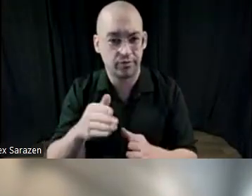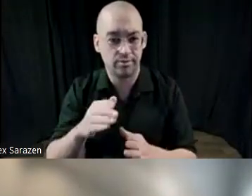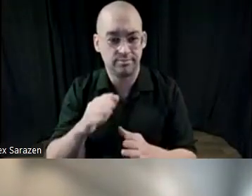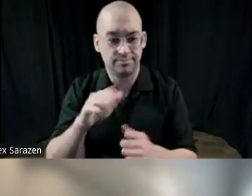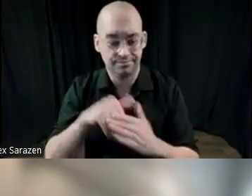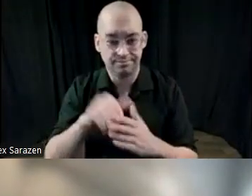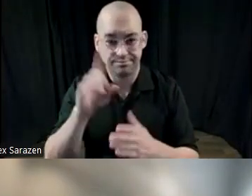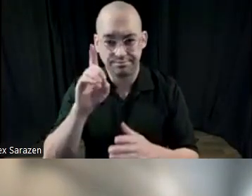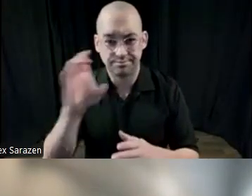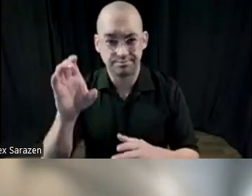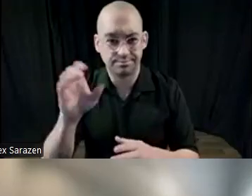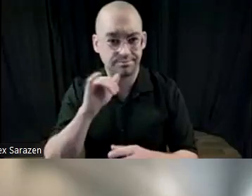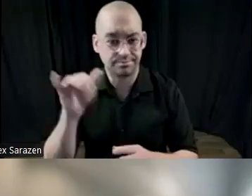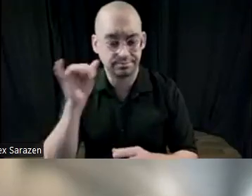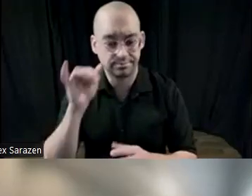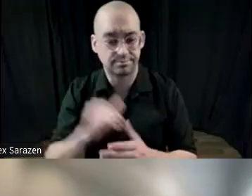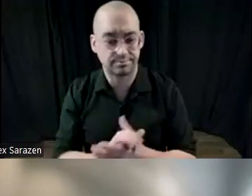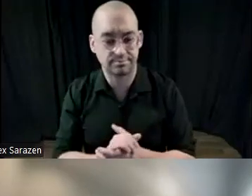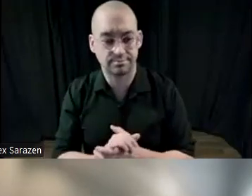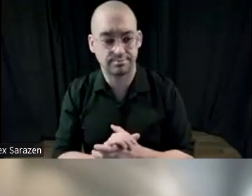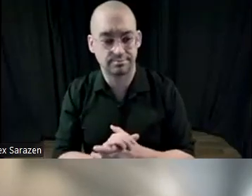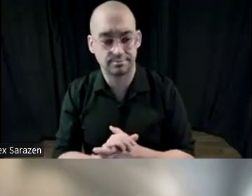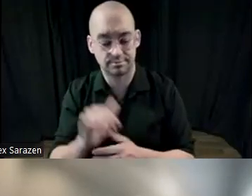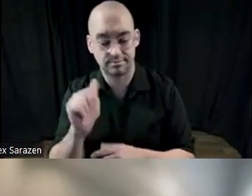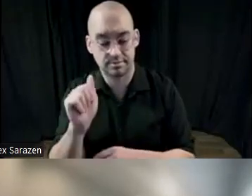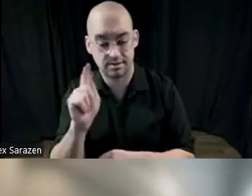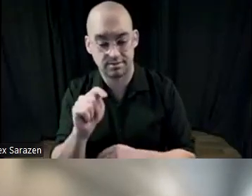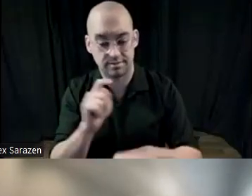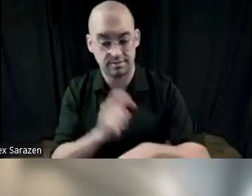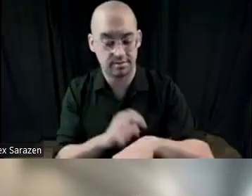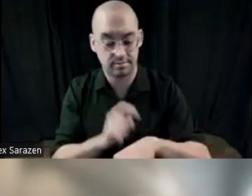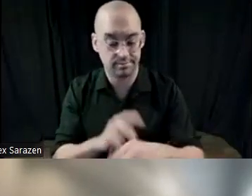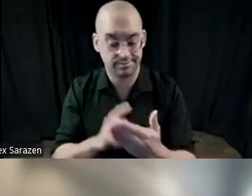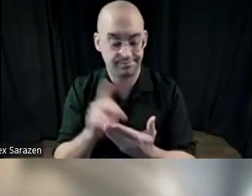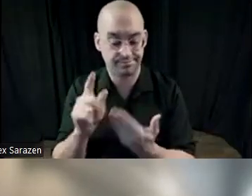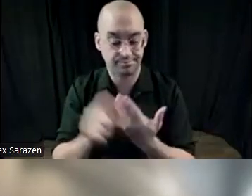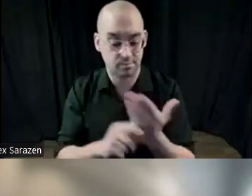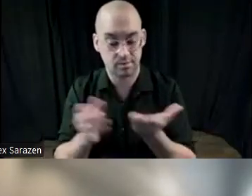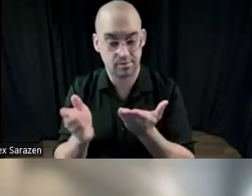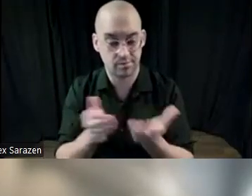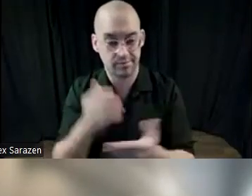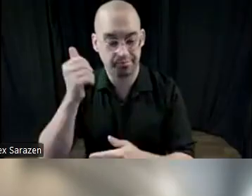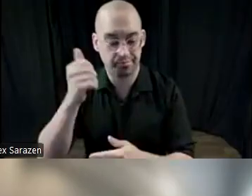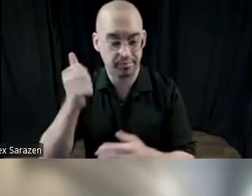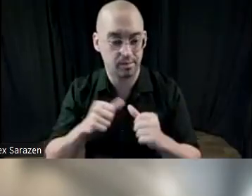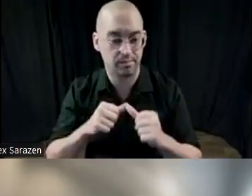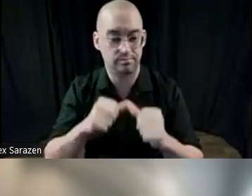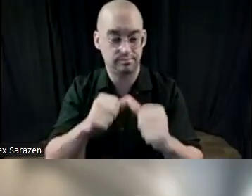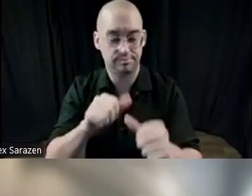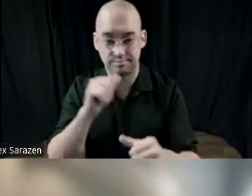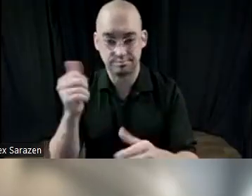so at the time, programs, services, and funding continues uninterrupted.